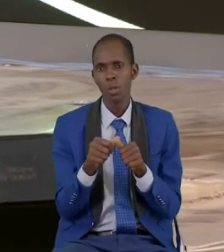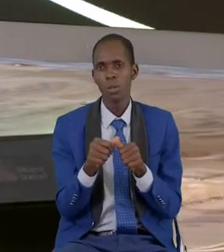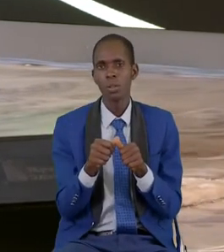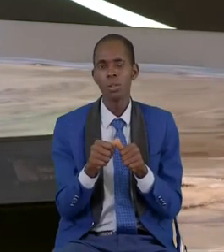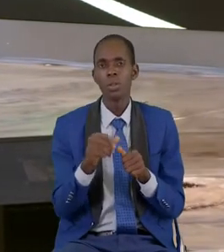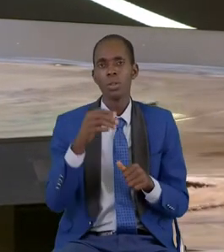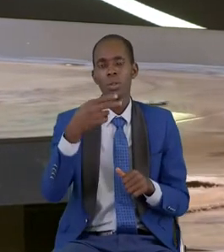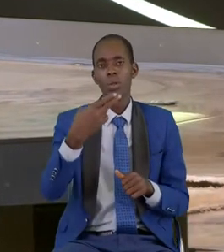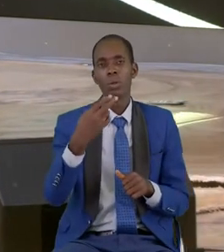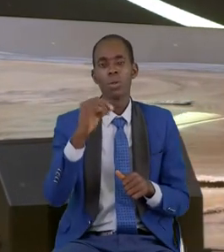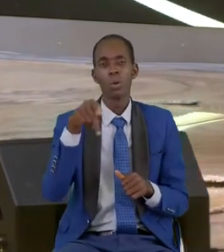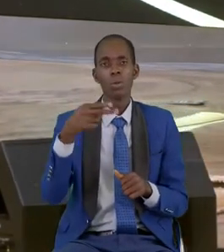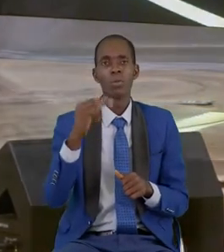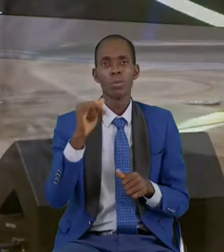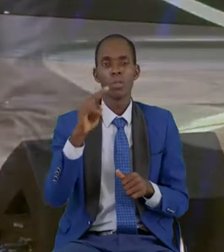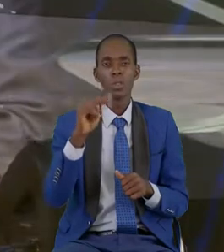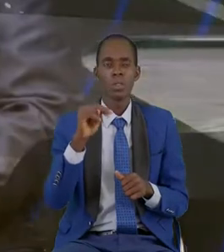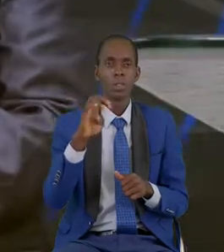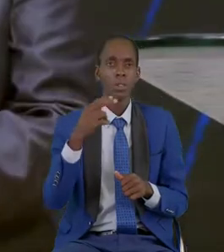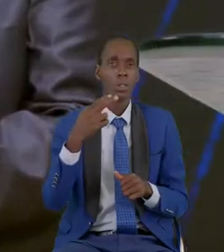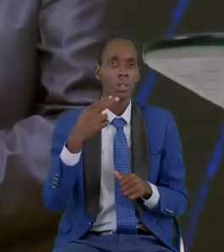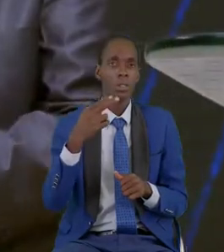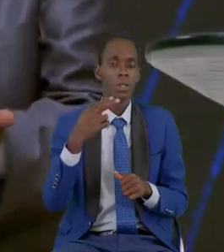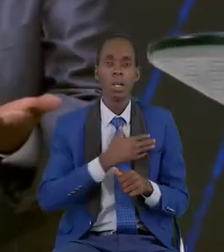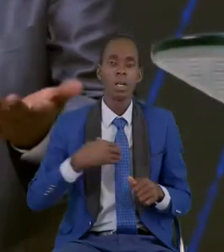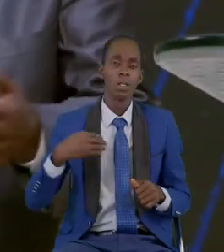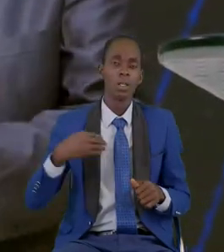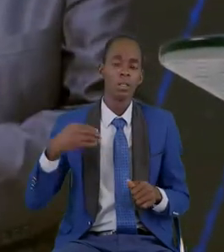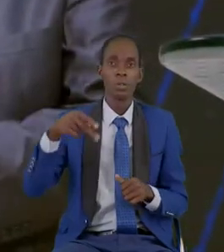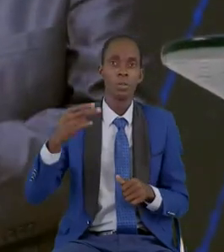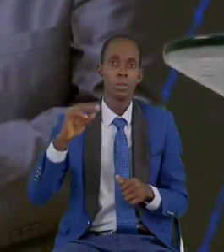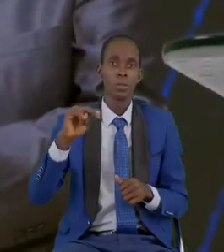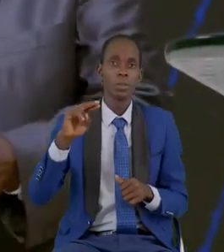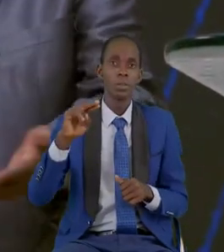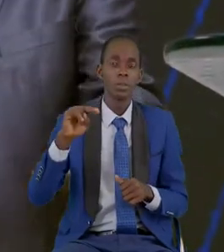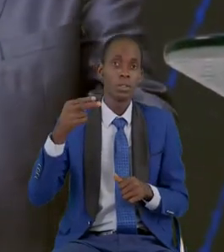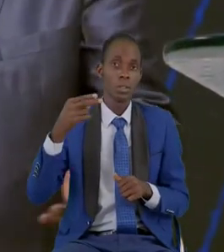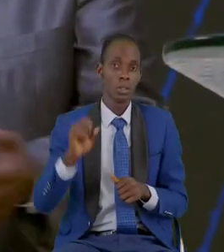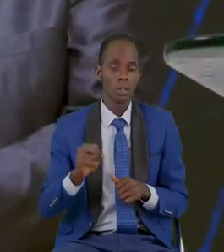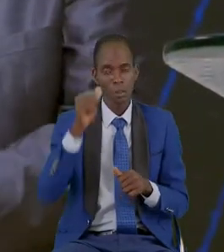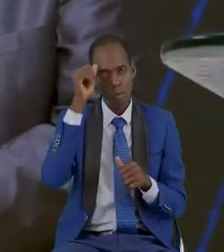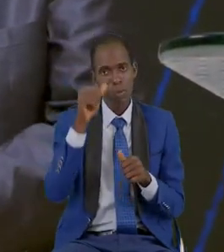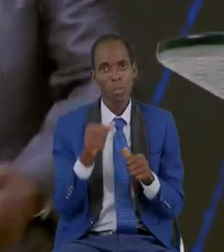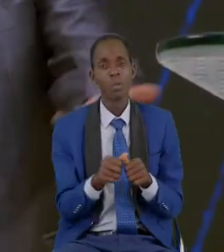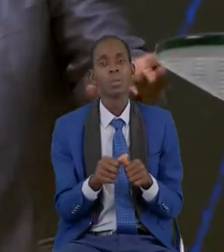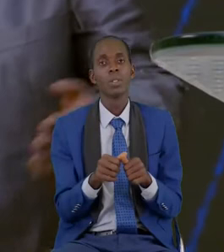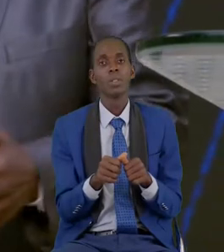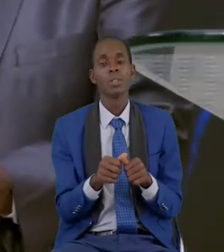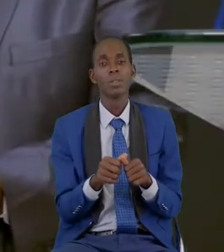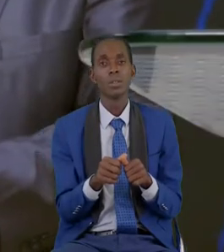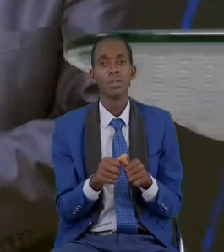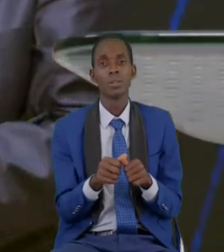Phinehas, they derailed. You remember Nadab and Abihu, they derailed. You